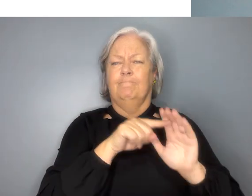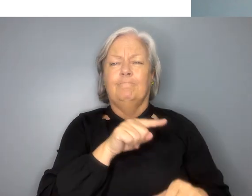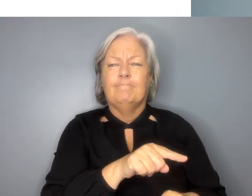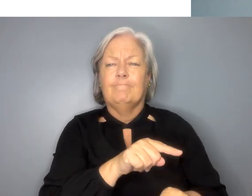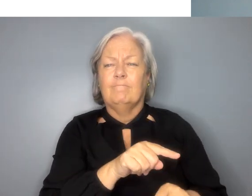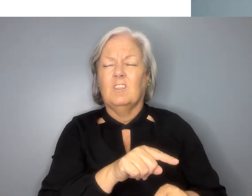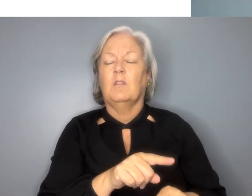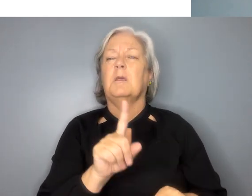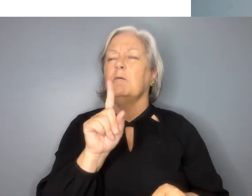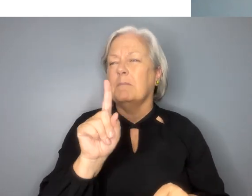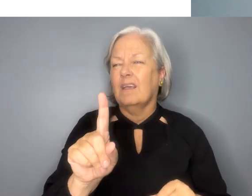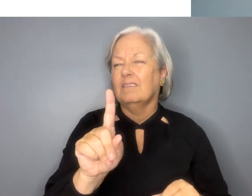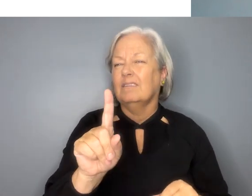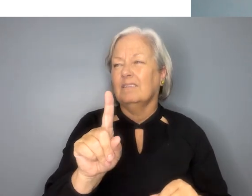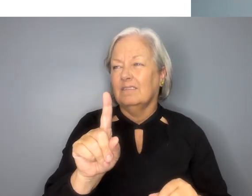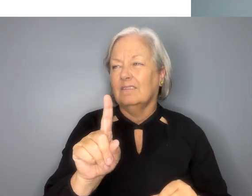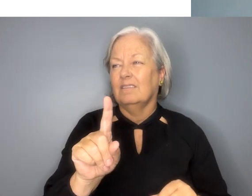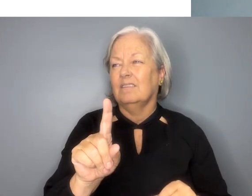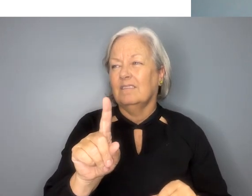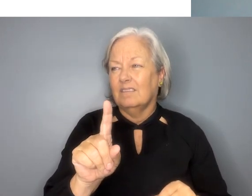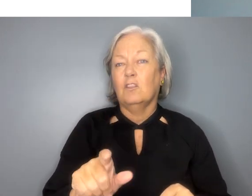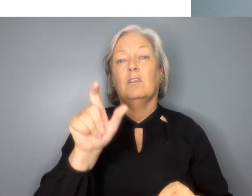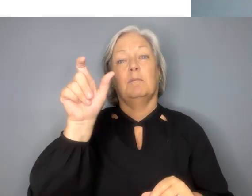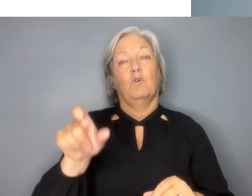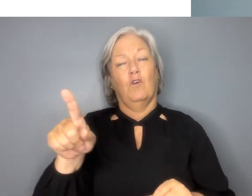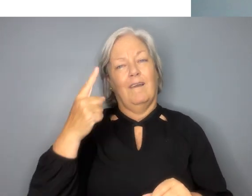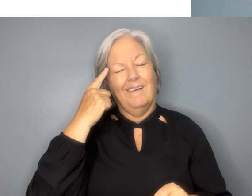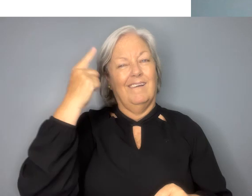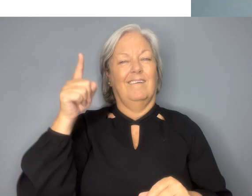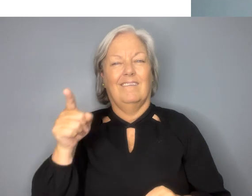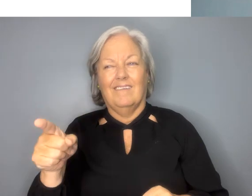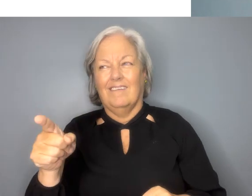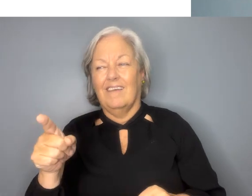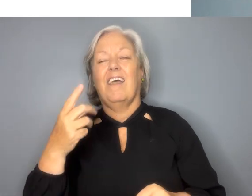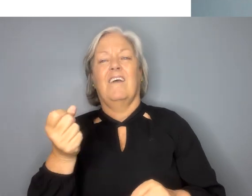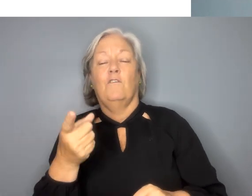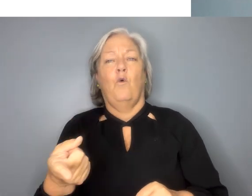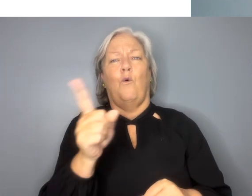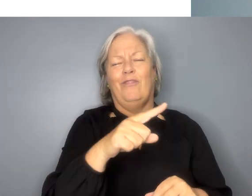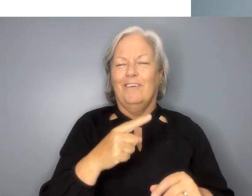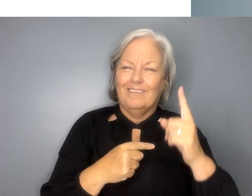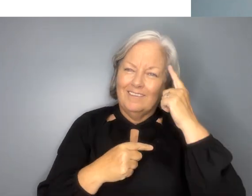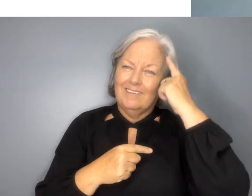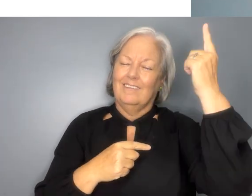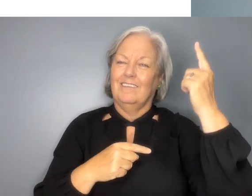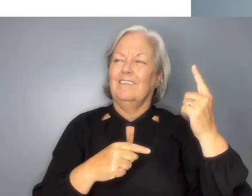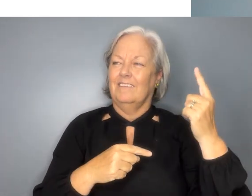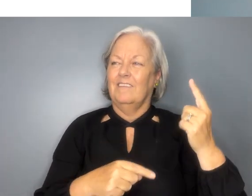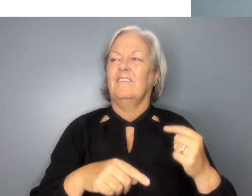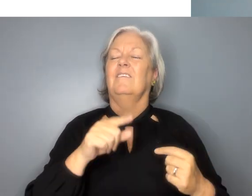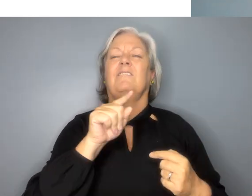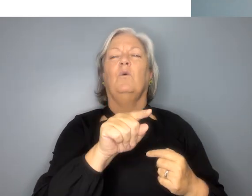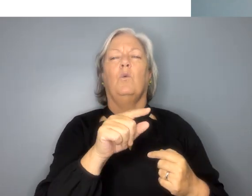treatment, was the same person who invented conversion practices in the